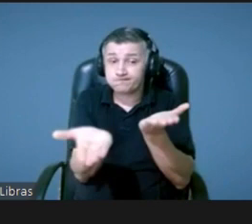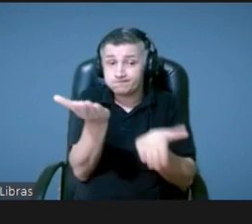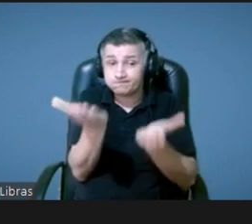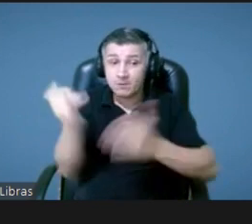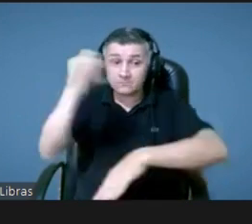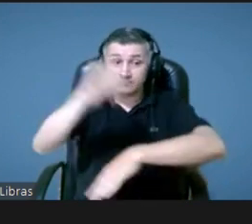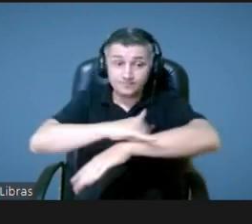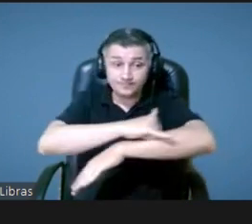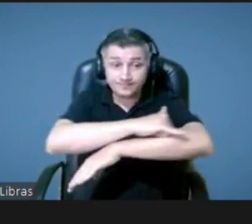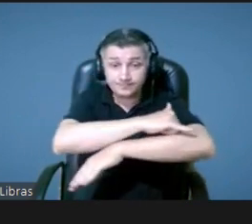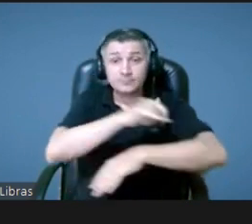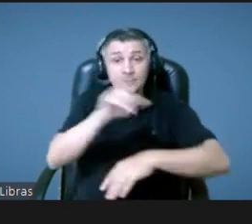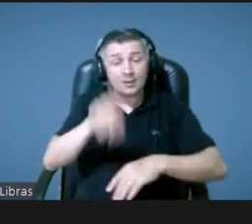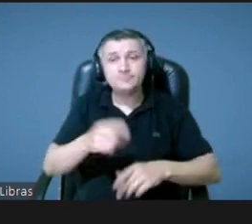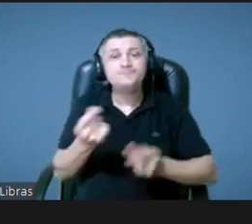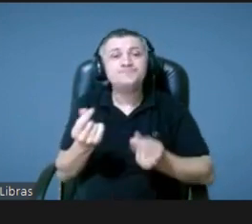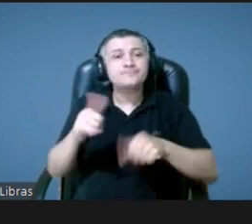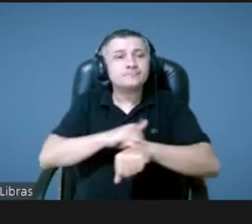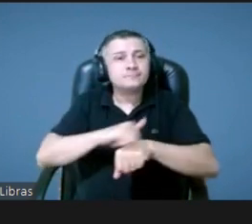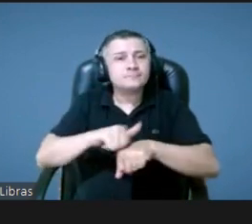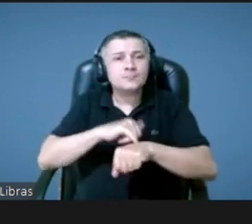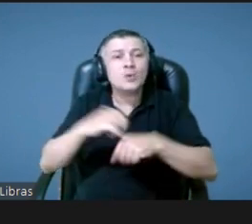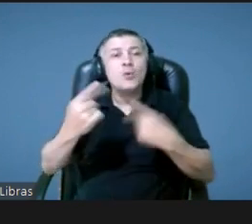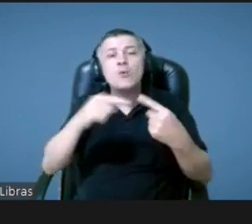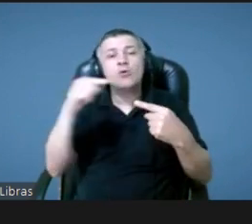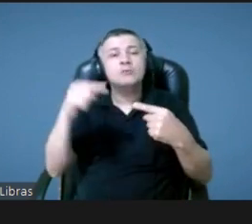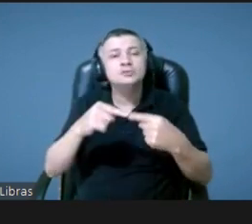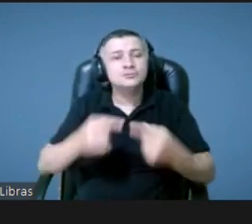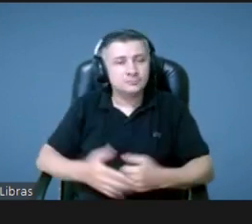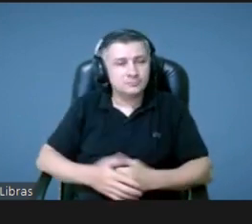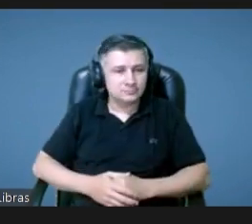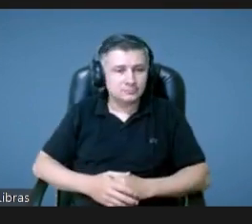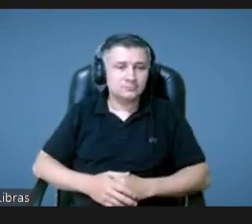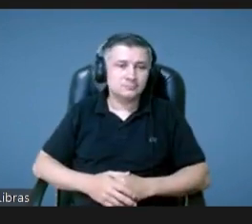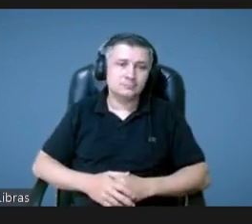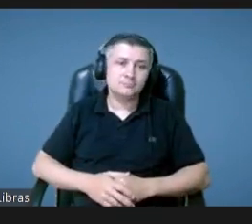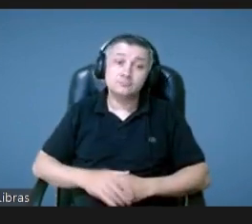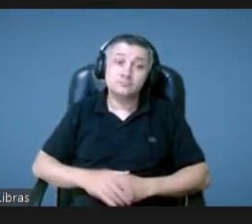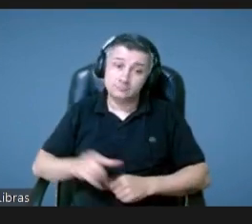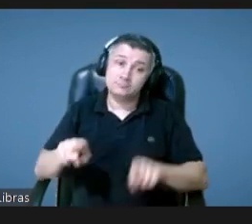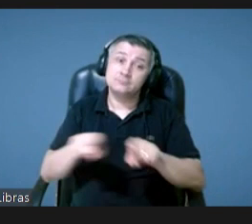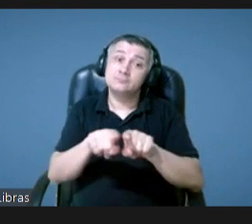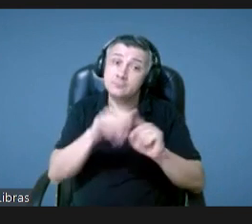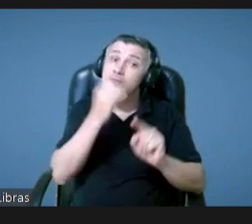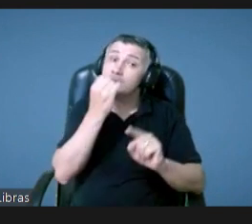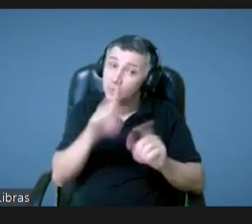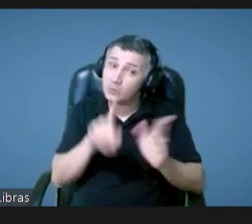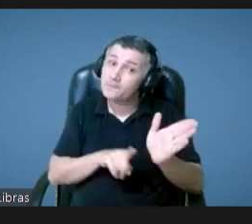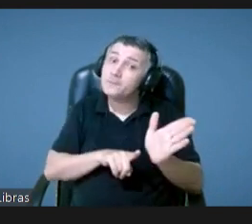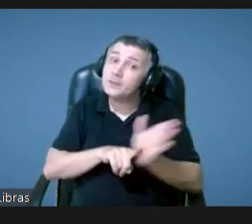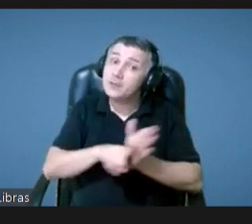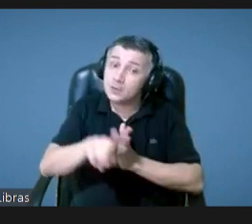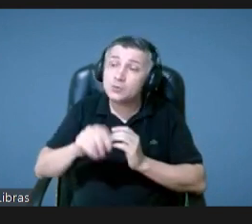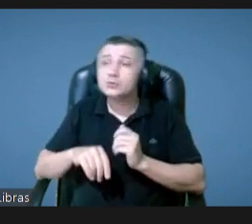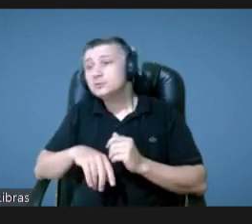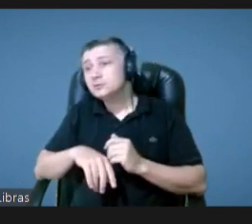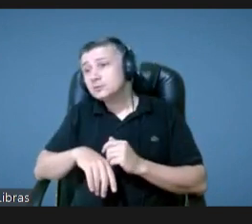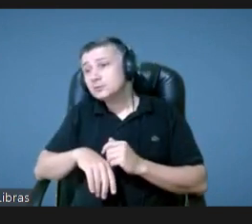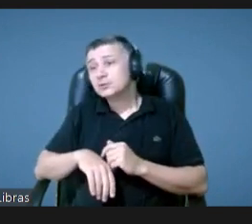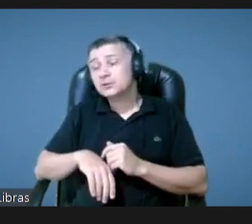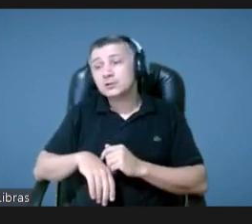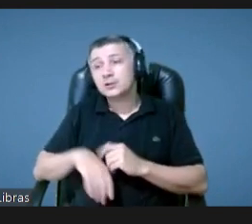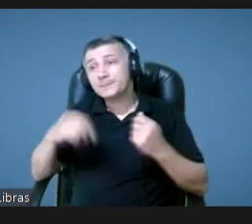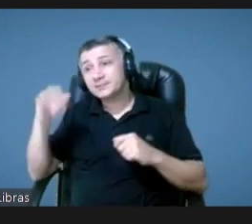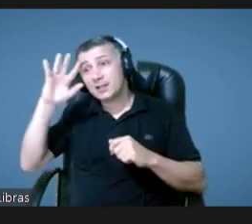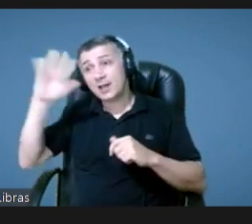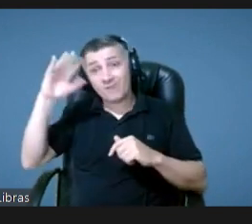There is a high amount in terms of the fixed assets in the airport. So what is the financial strategy? That's